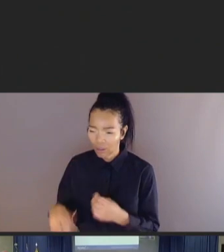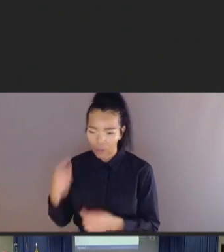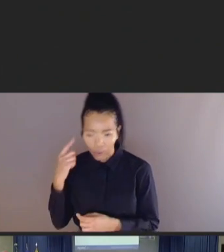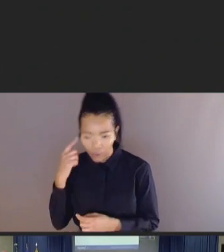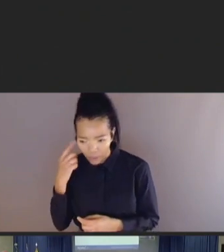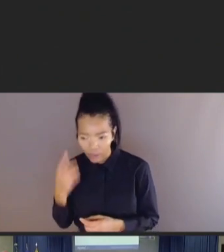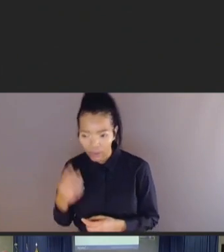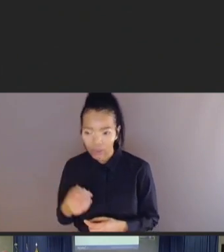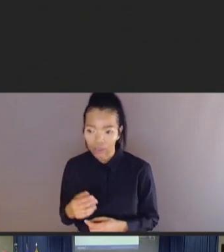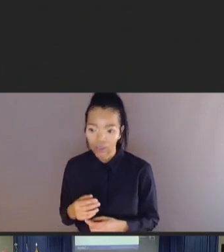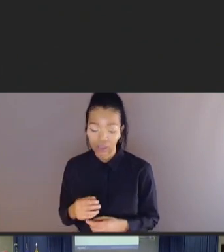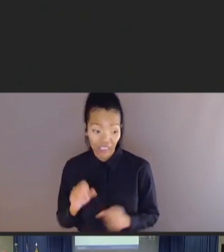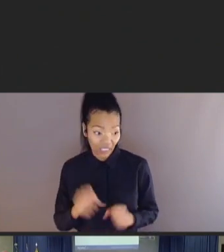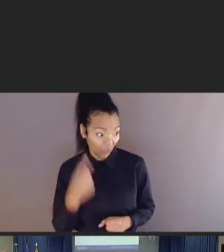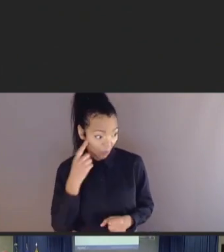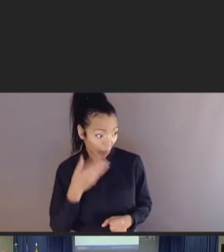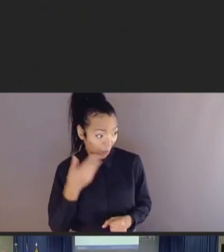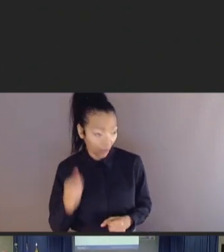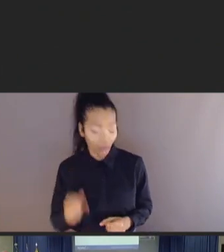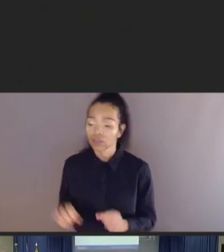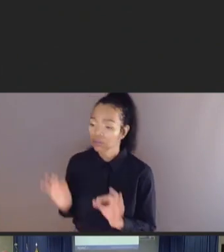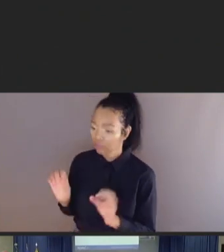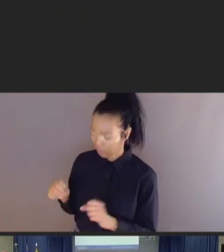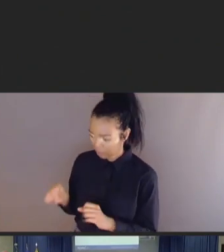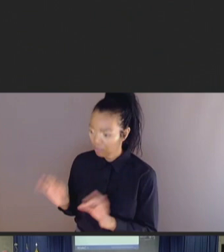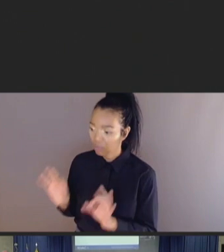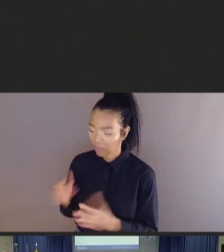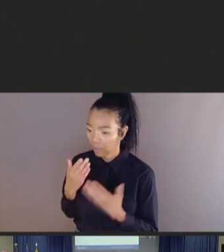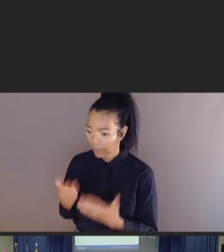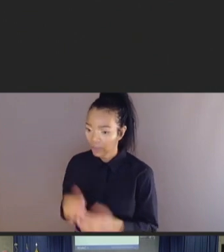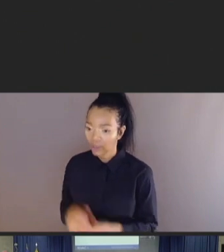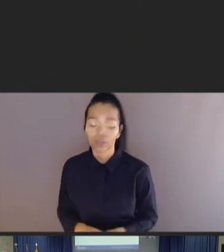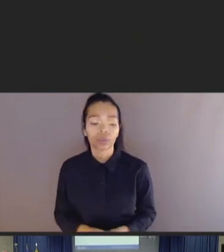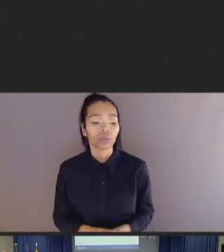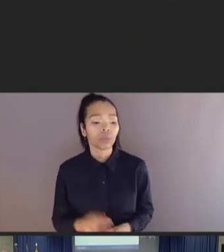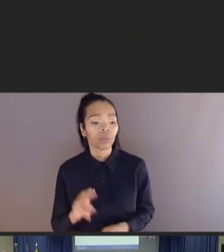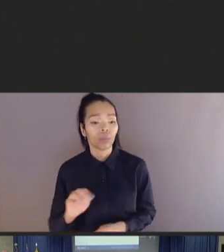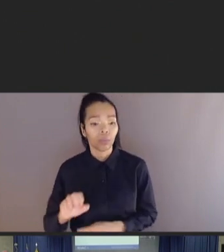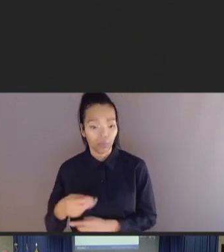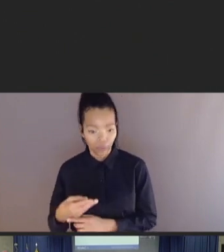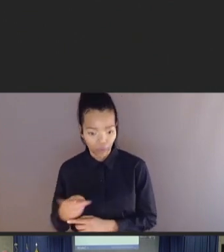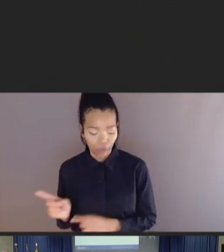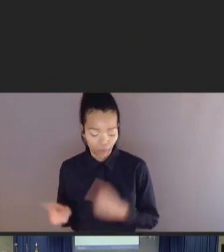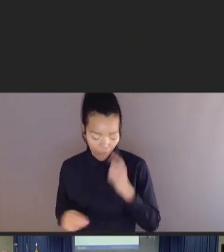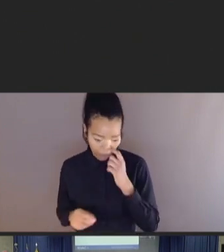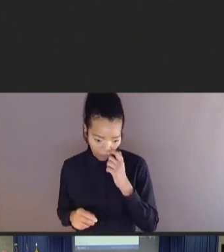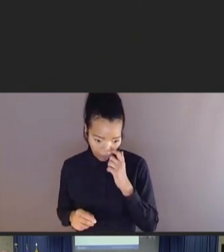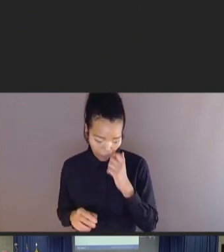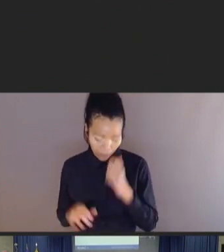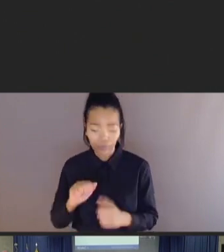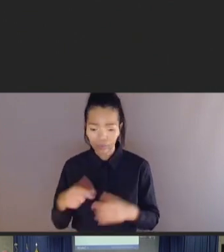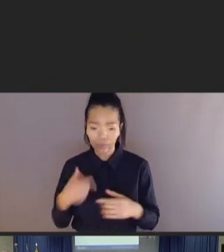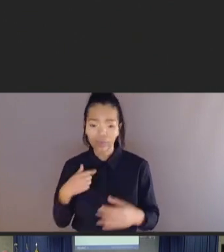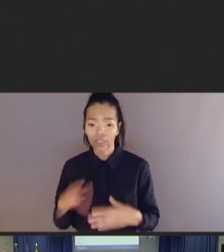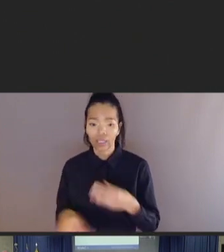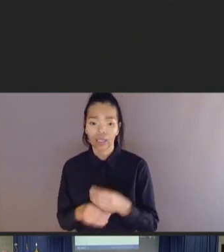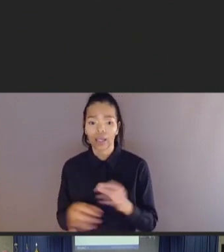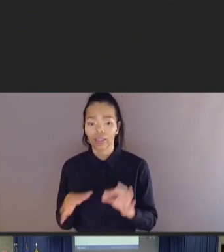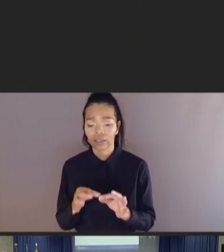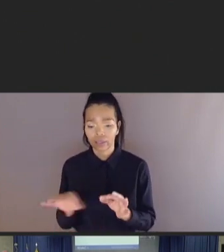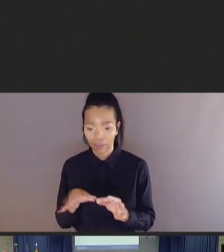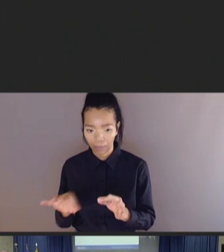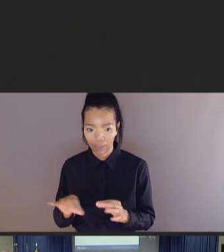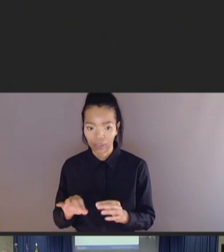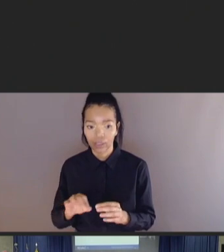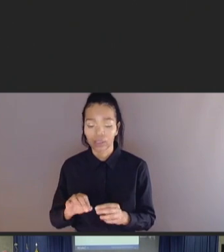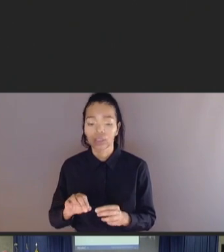hear me now? That's better. Thanks. Okay. So I put a comment about objective 2. Can we add